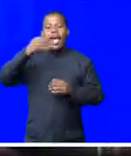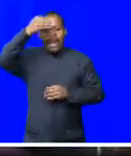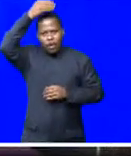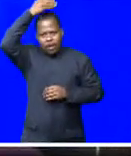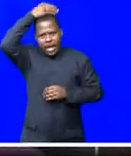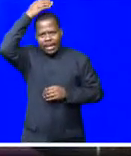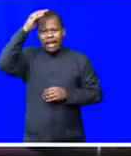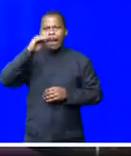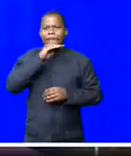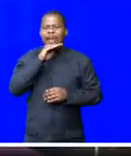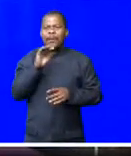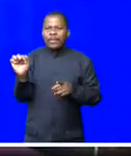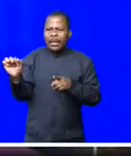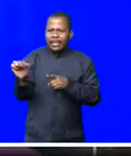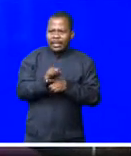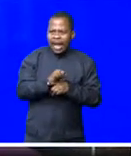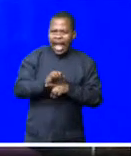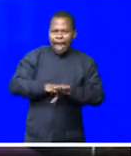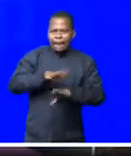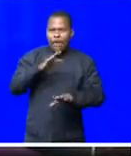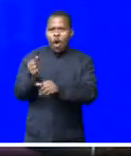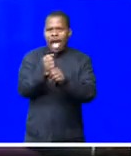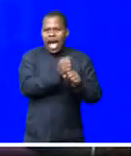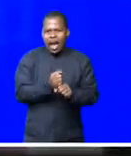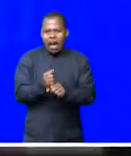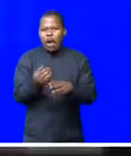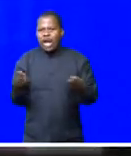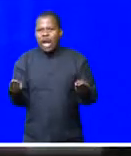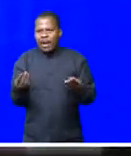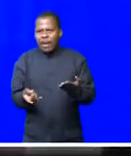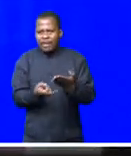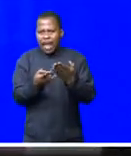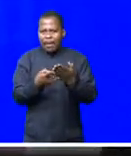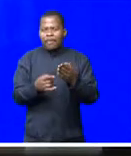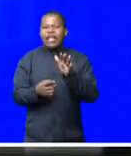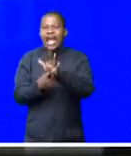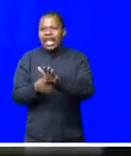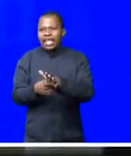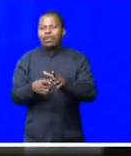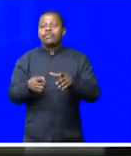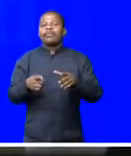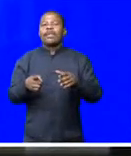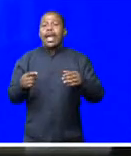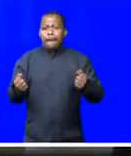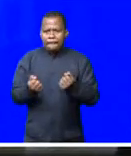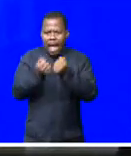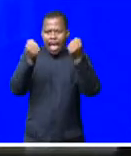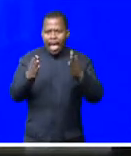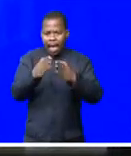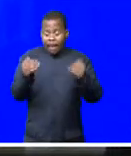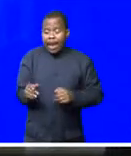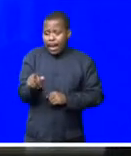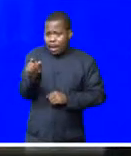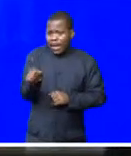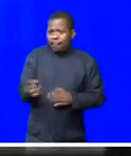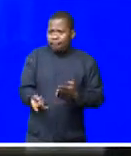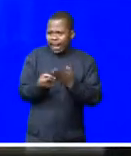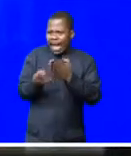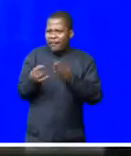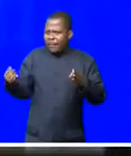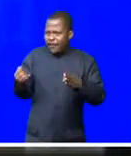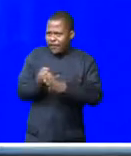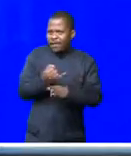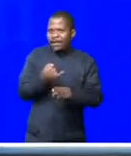kuthi babana kanjani futhi babasita njani bantu uma basetimeni letiphuthumako pheceleti ema basic emergency